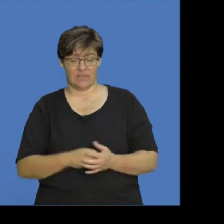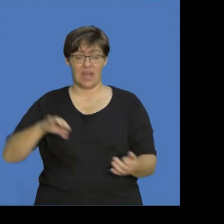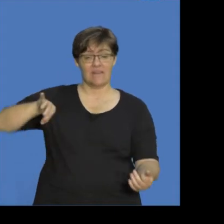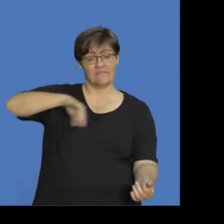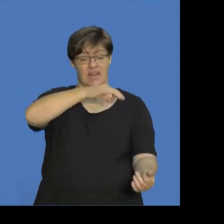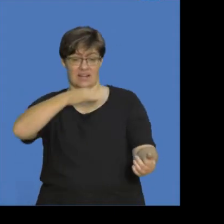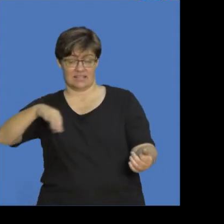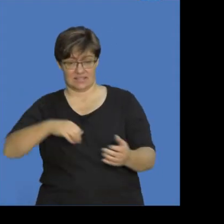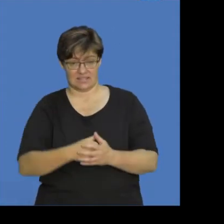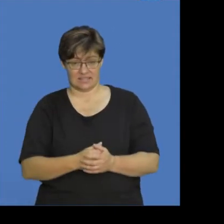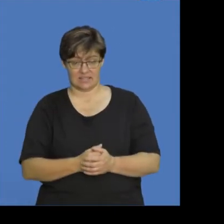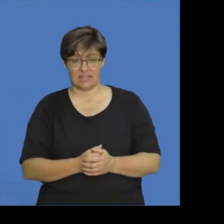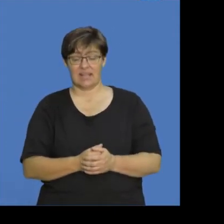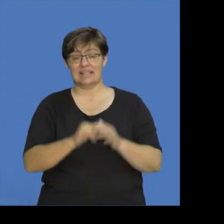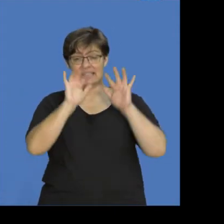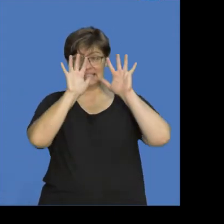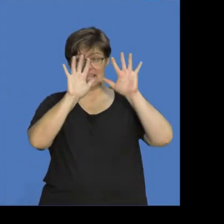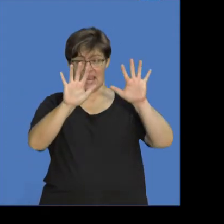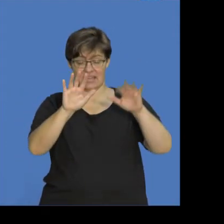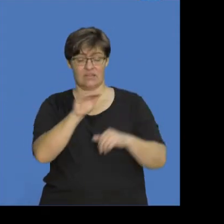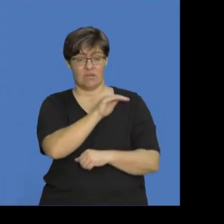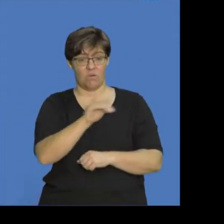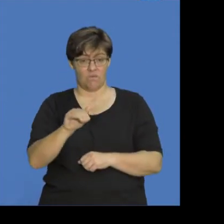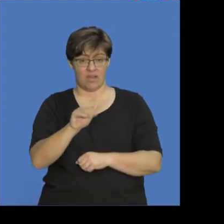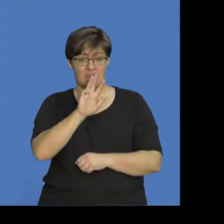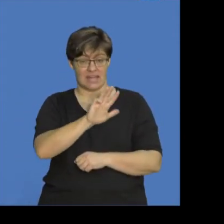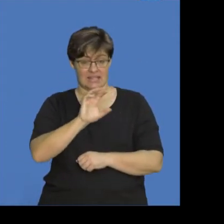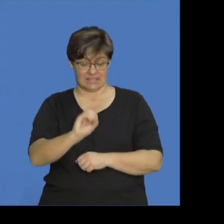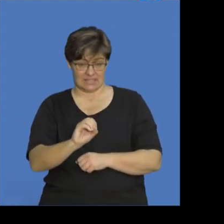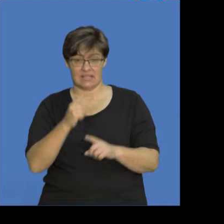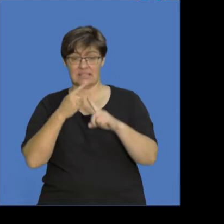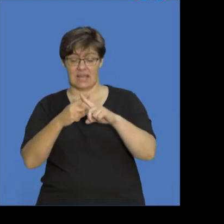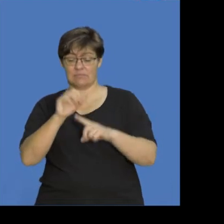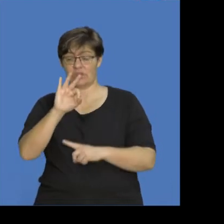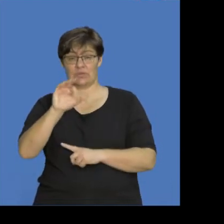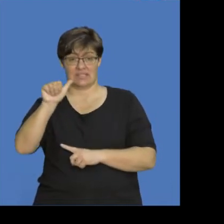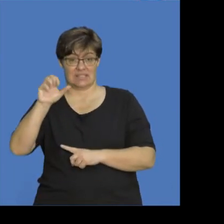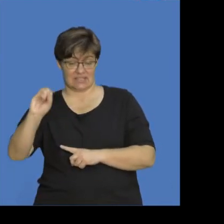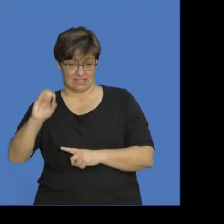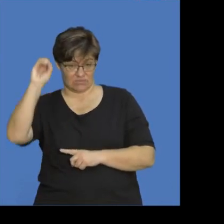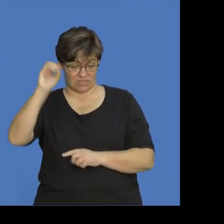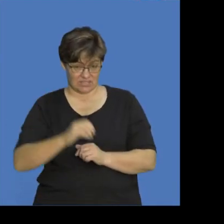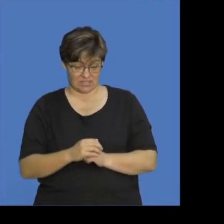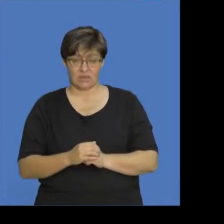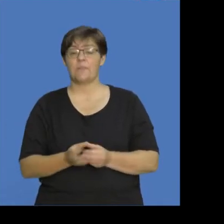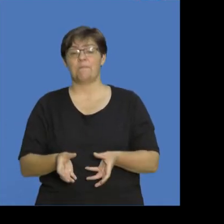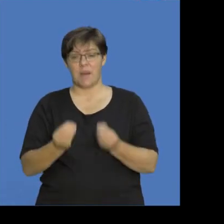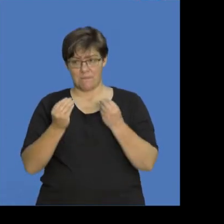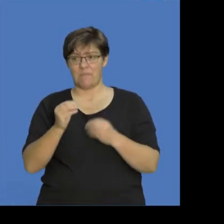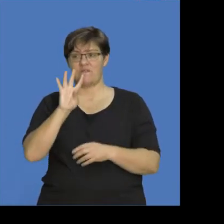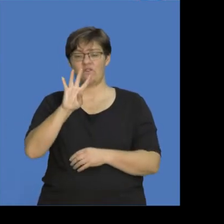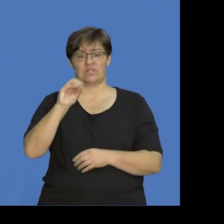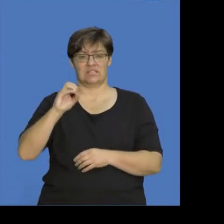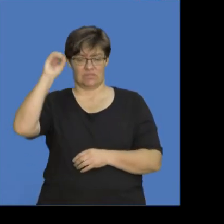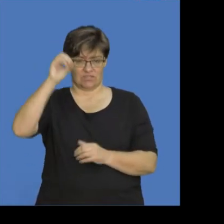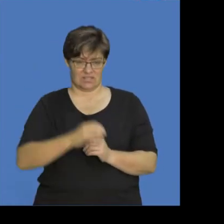For violin angle, it will be 10 over 90 times 360, we get